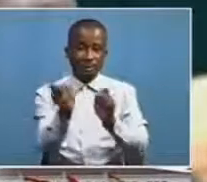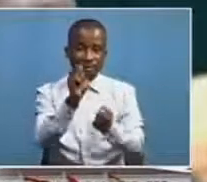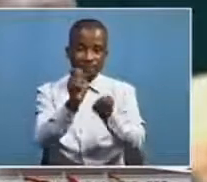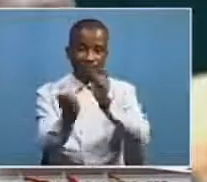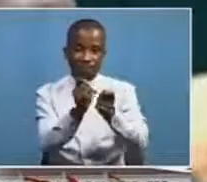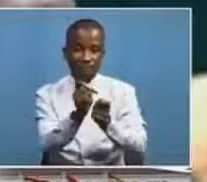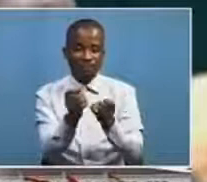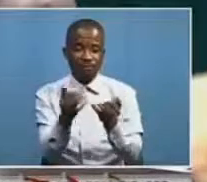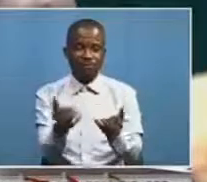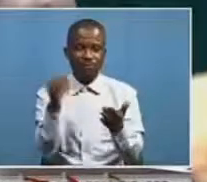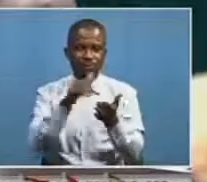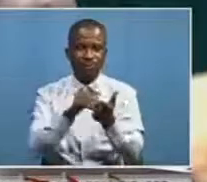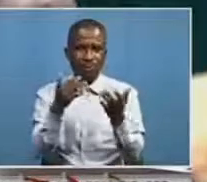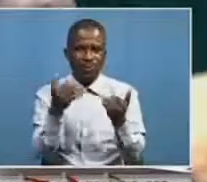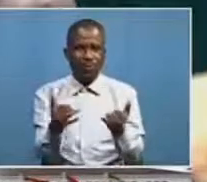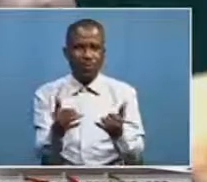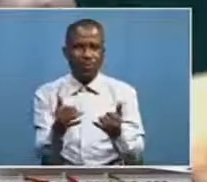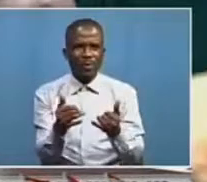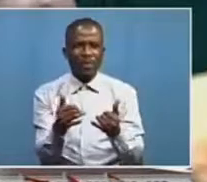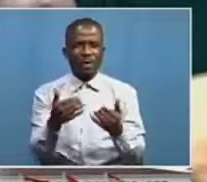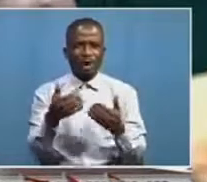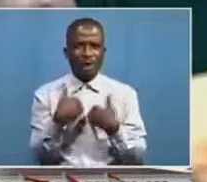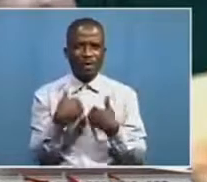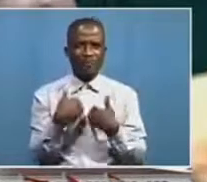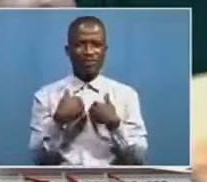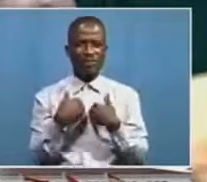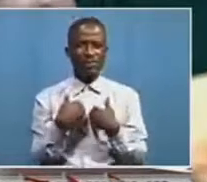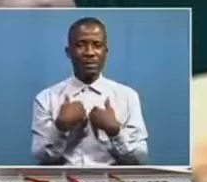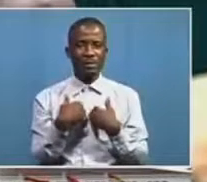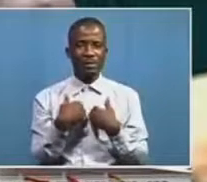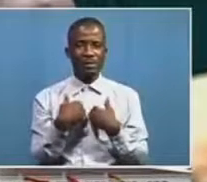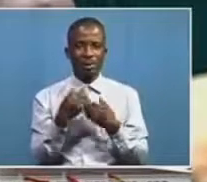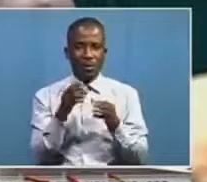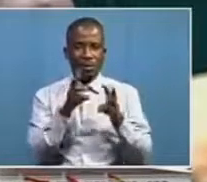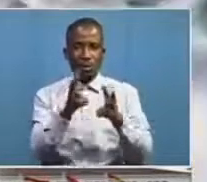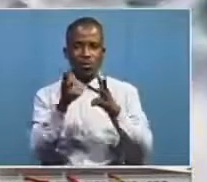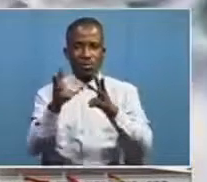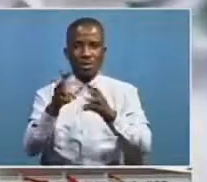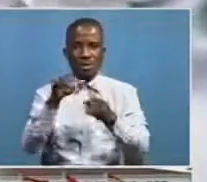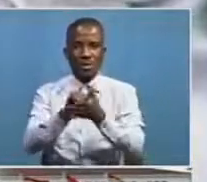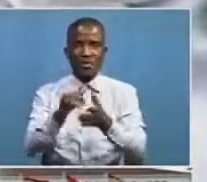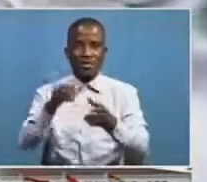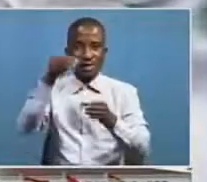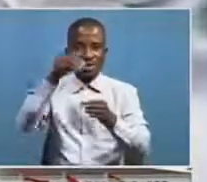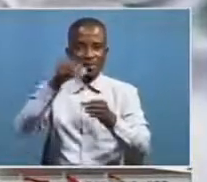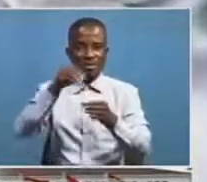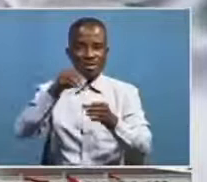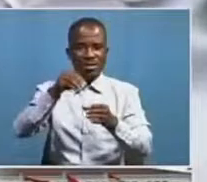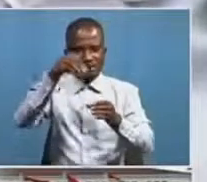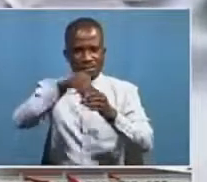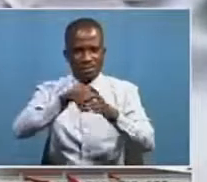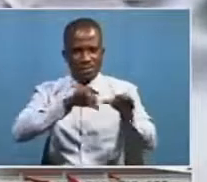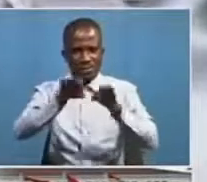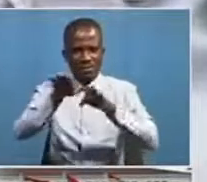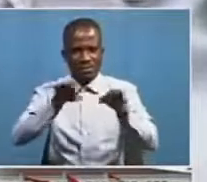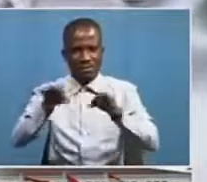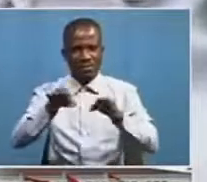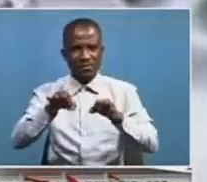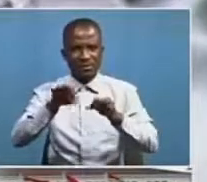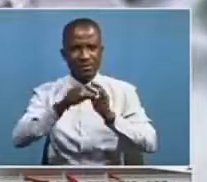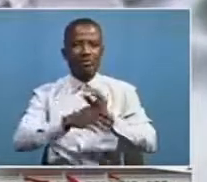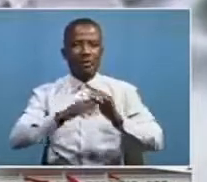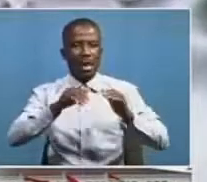99, has a regimented timetable that include a scheduled date for pre-trial case